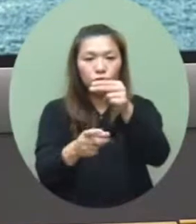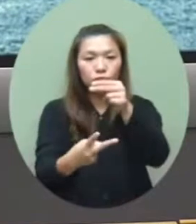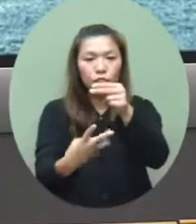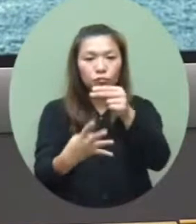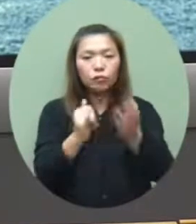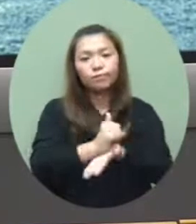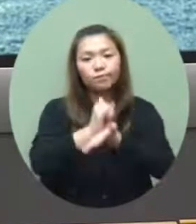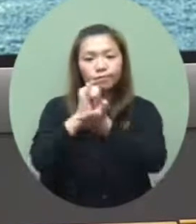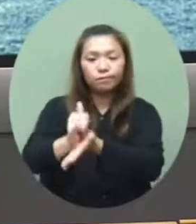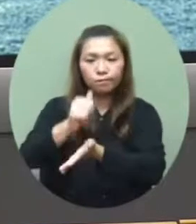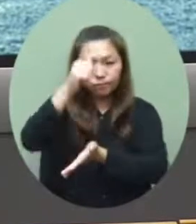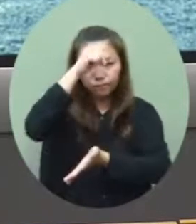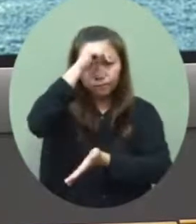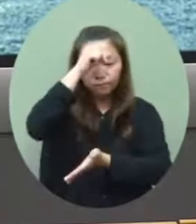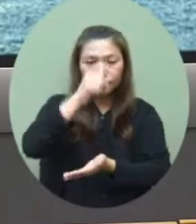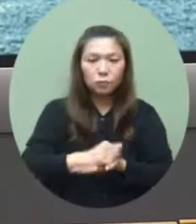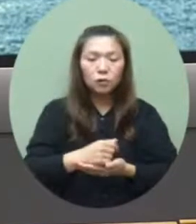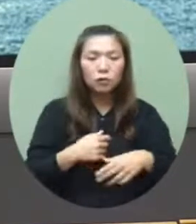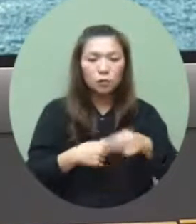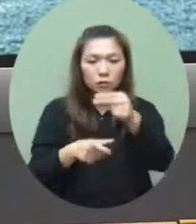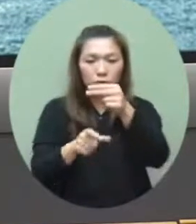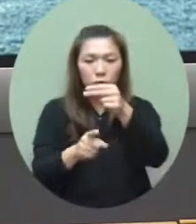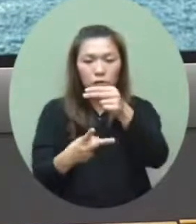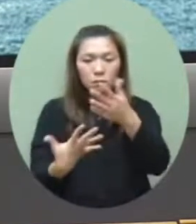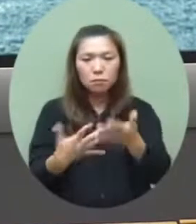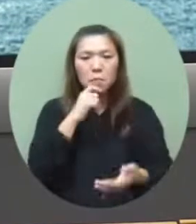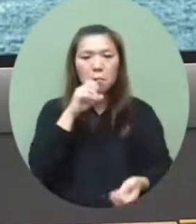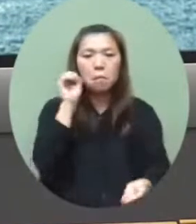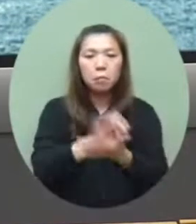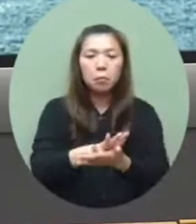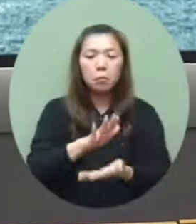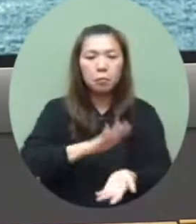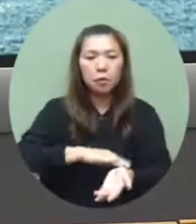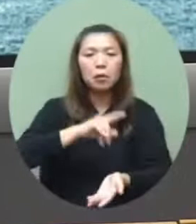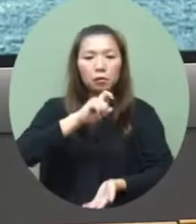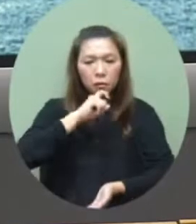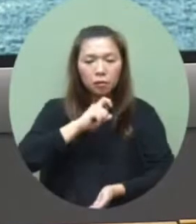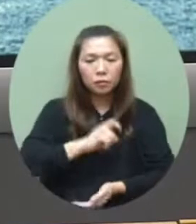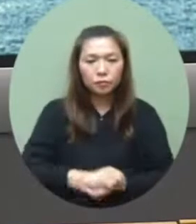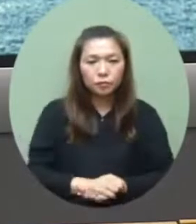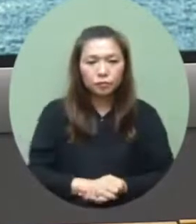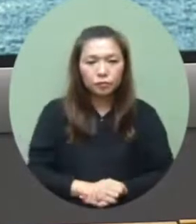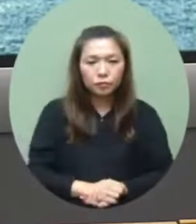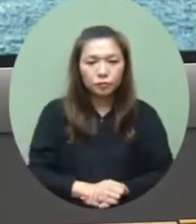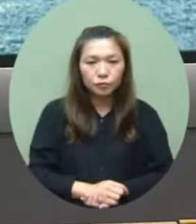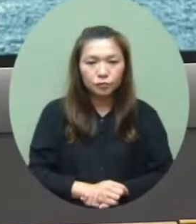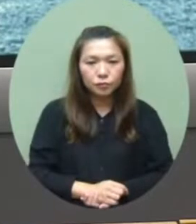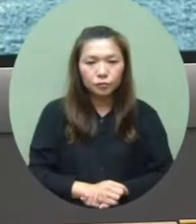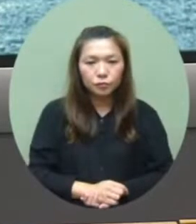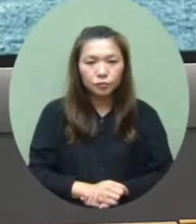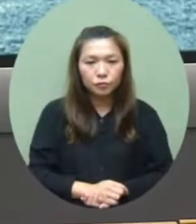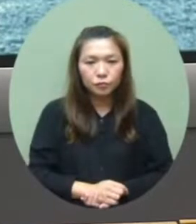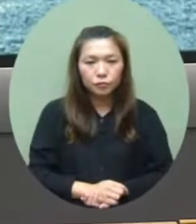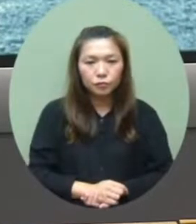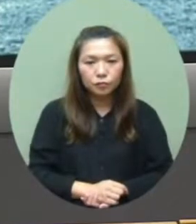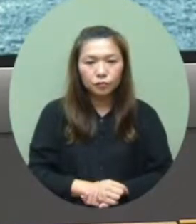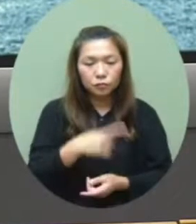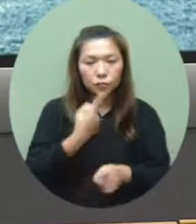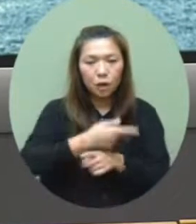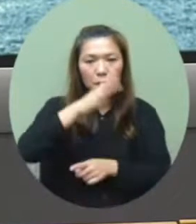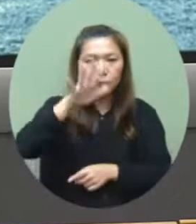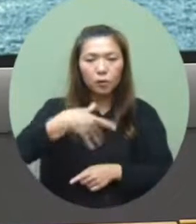he was admitted on 24th and tested COVID positive on 25th.